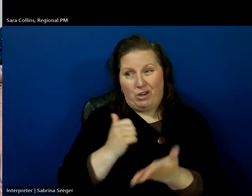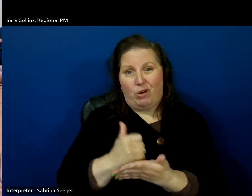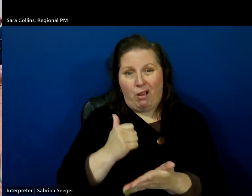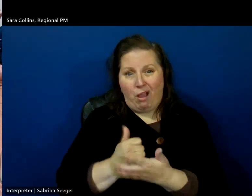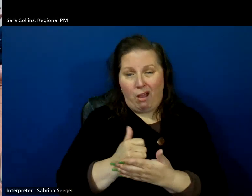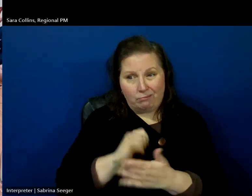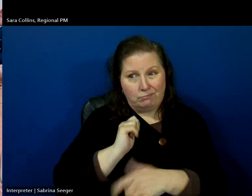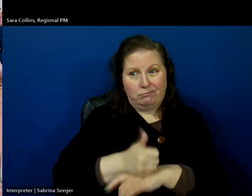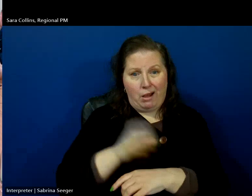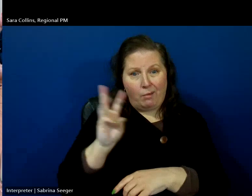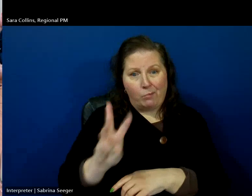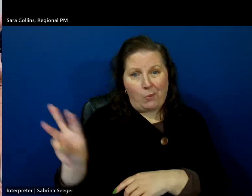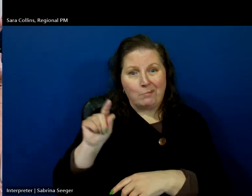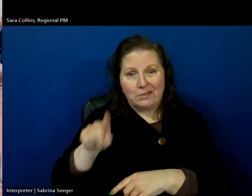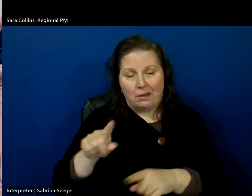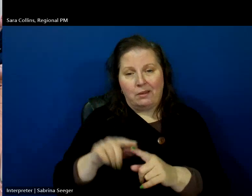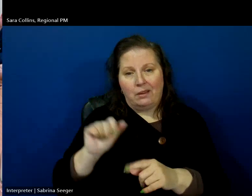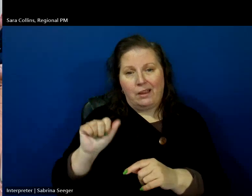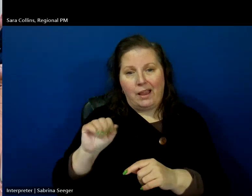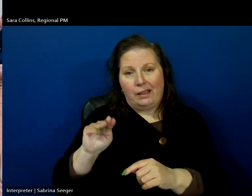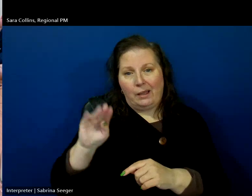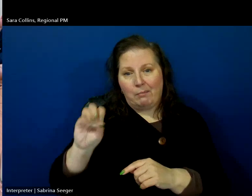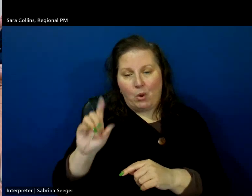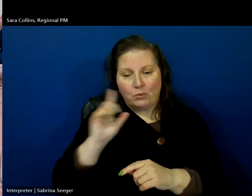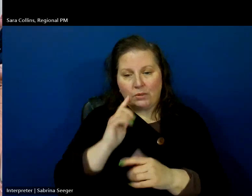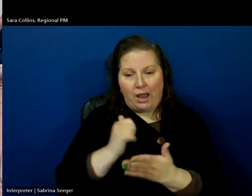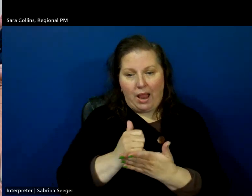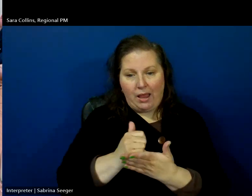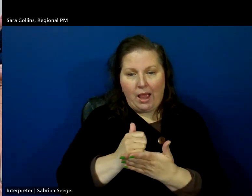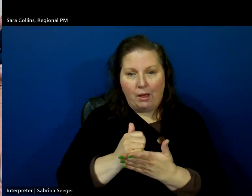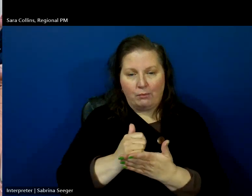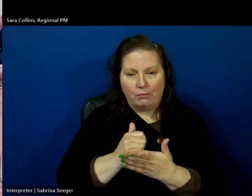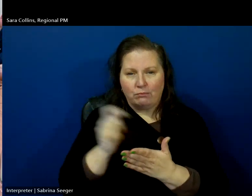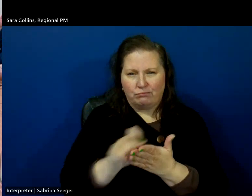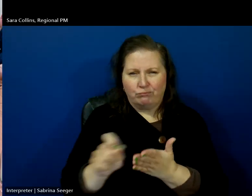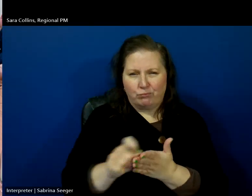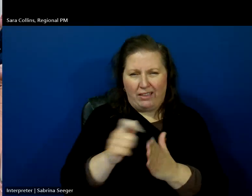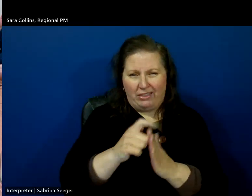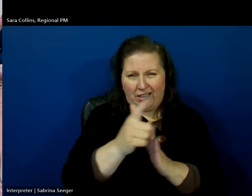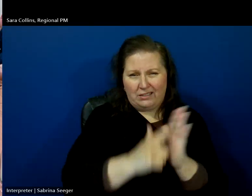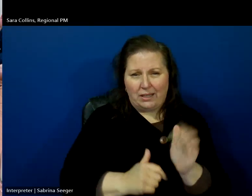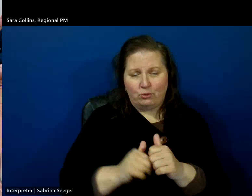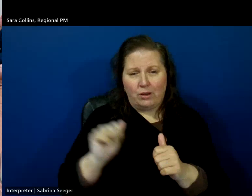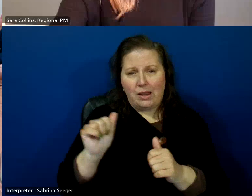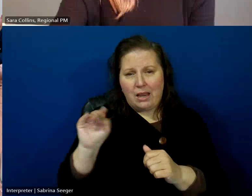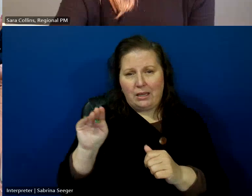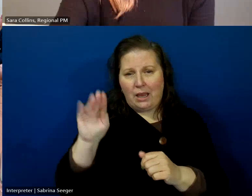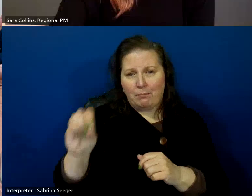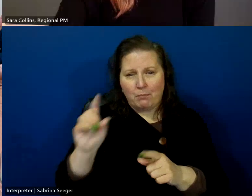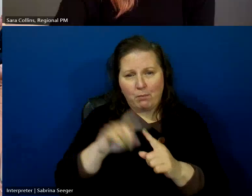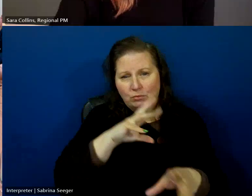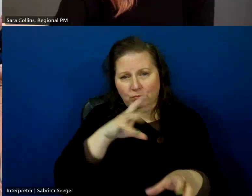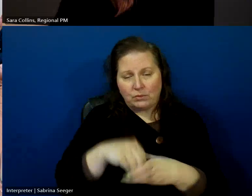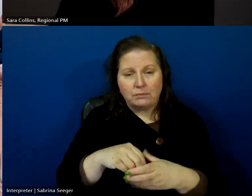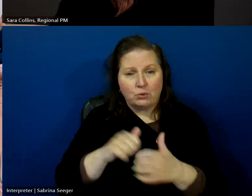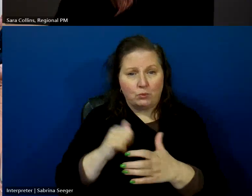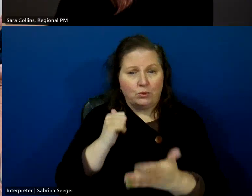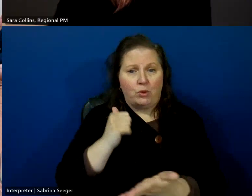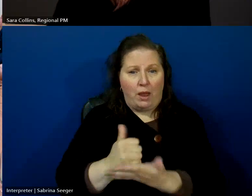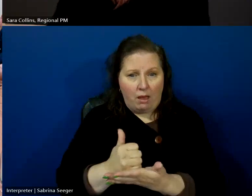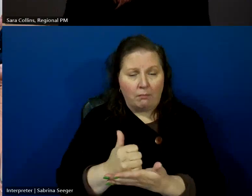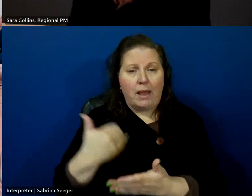getting that's what the AMOs were designed. I helped write this statute, and the AMO's participation was to help